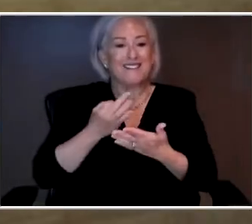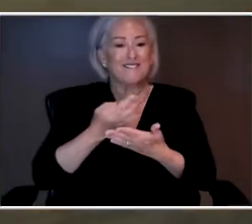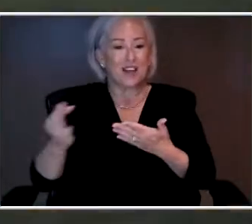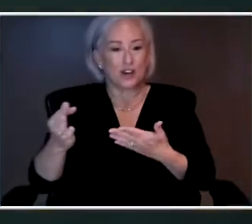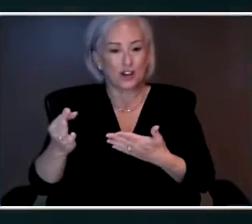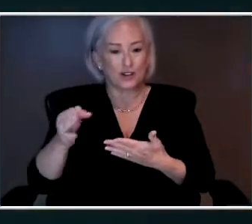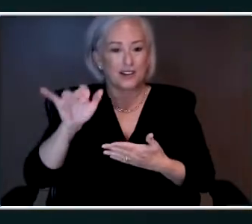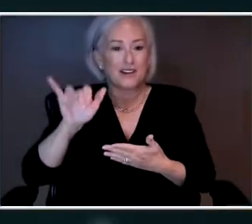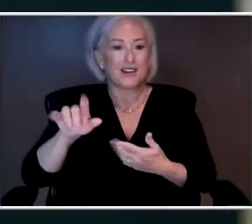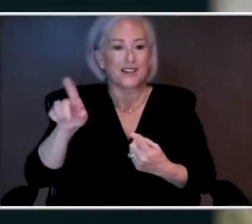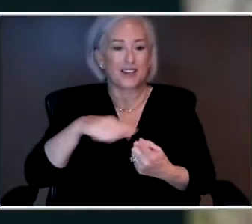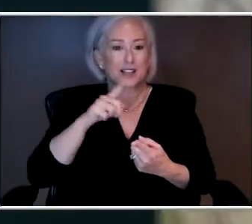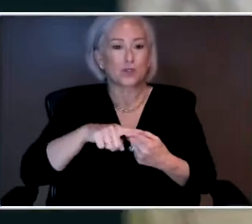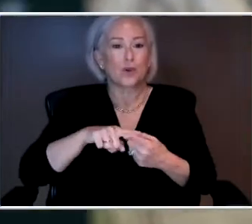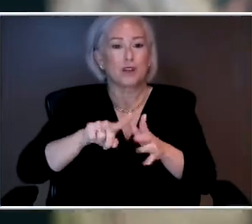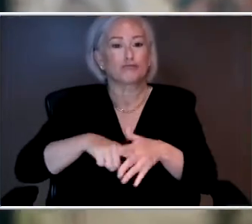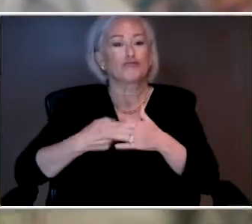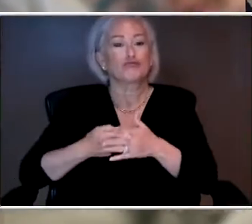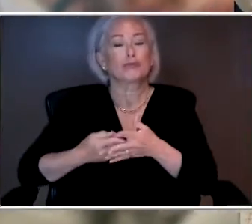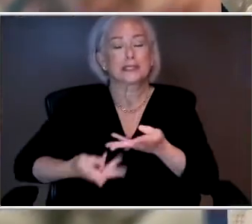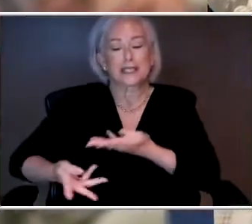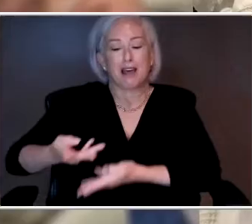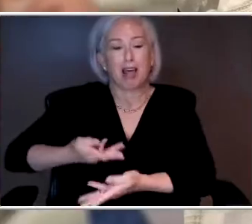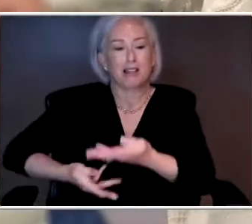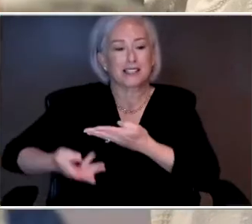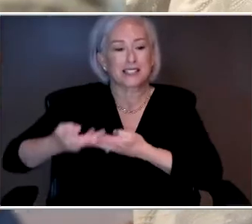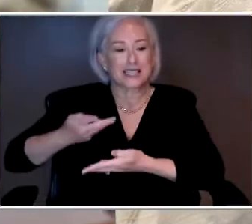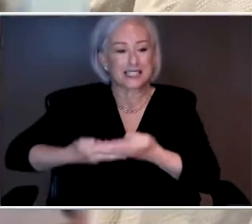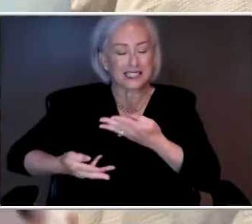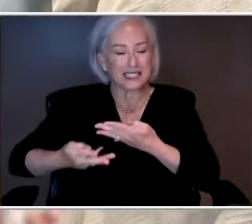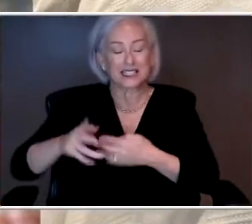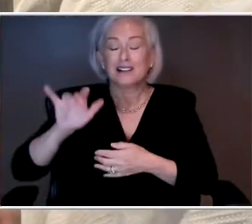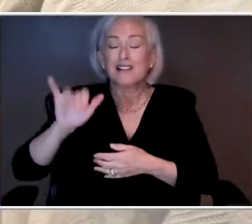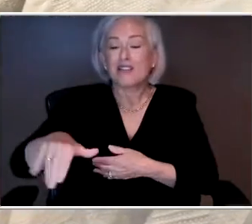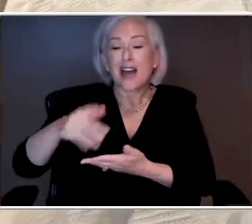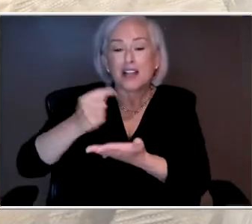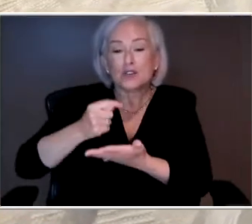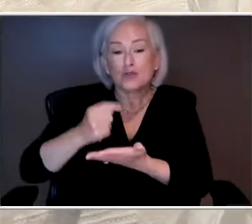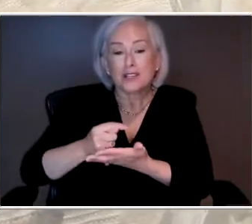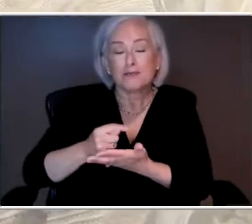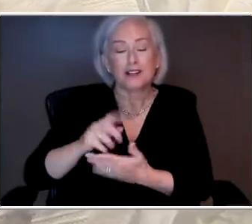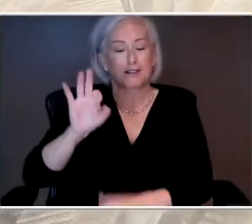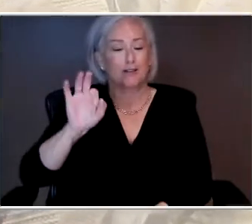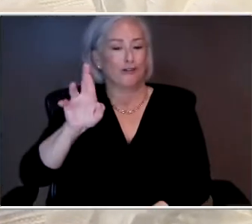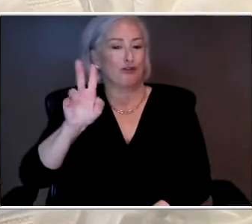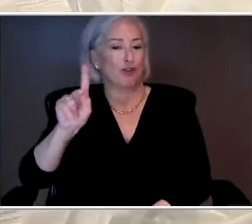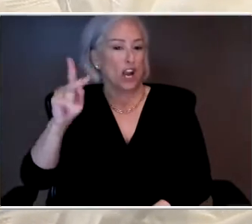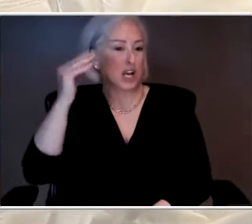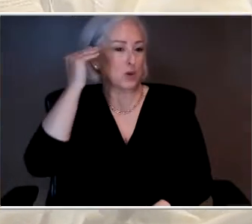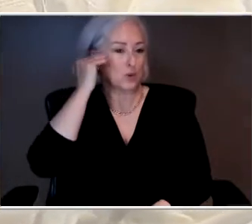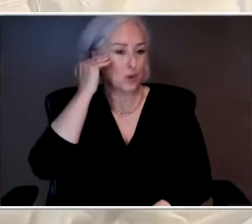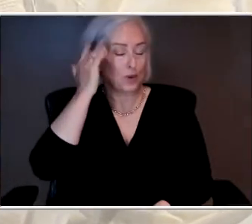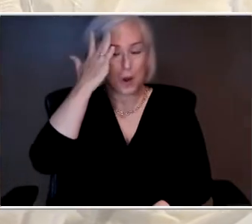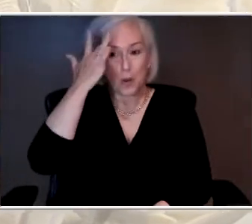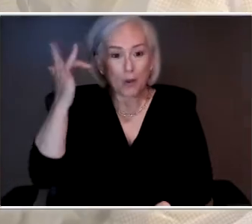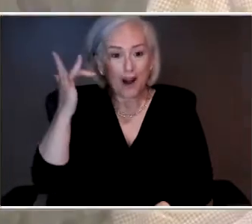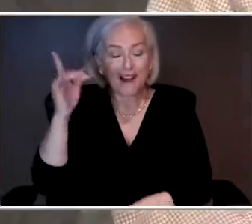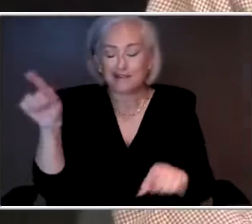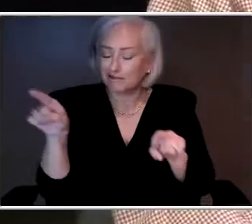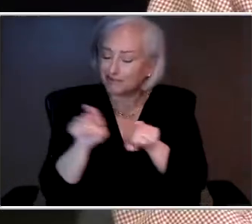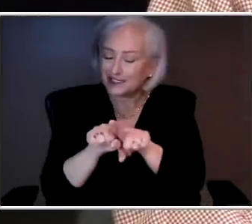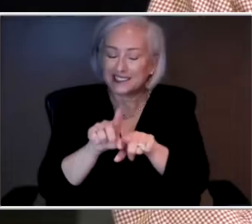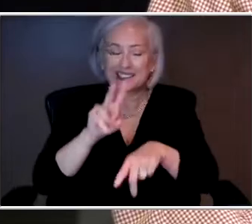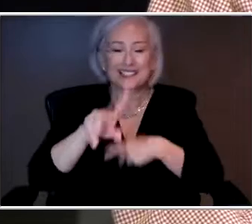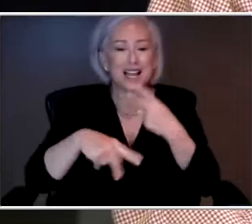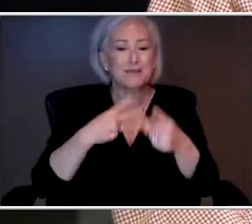started dialysis. Dialysis, a treatment Frank knew all too well because he suffered the same type of renal failure as Elsa.